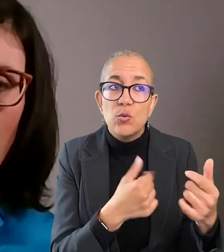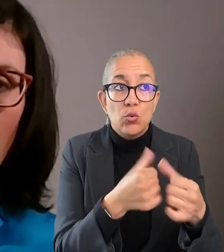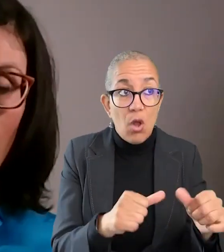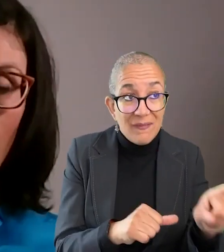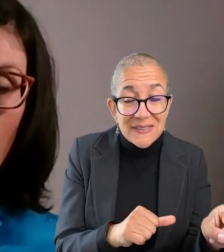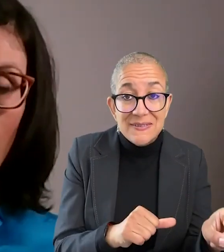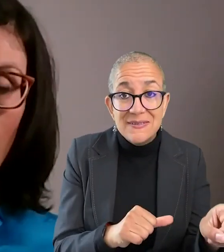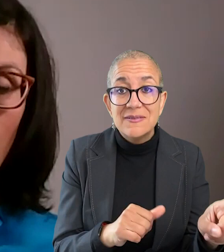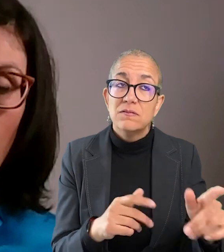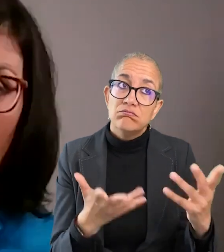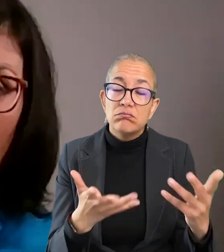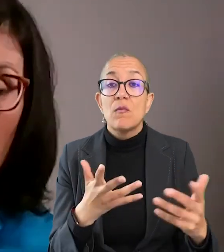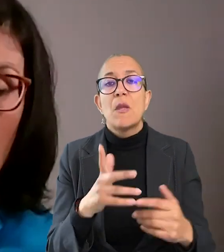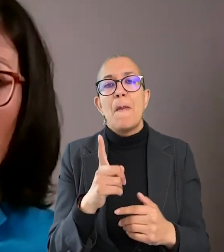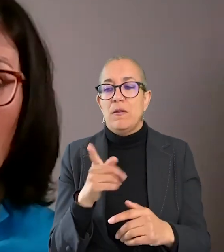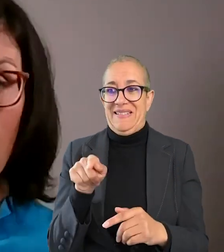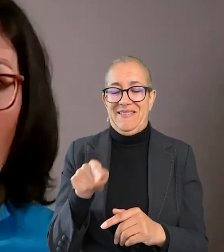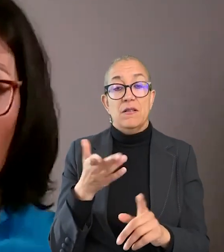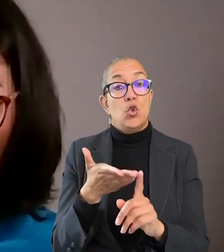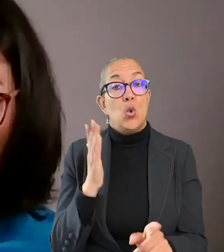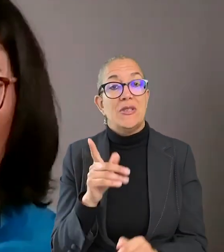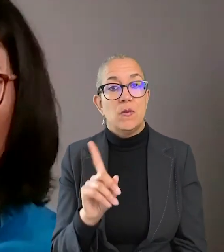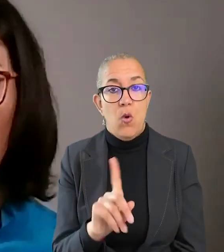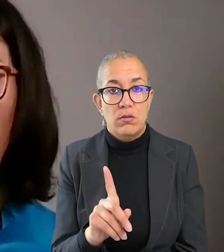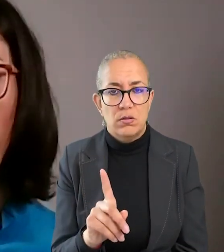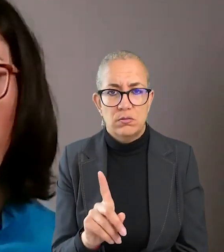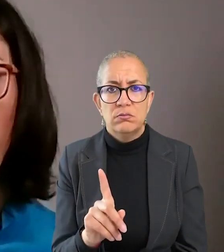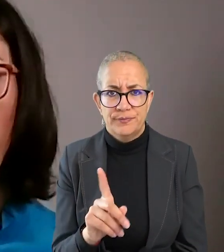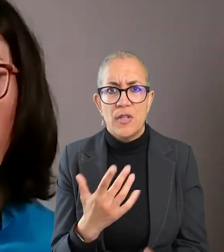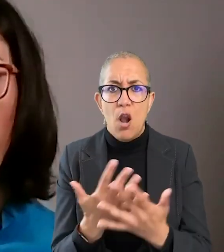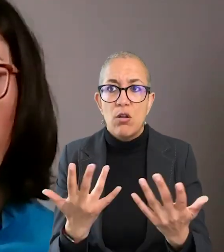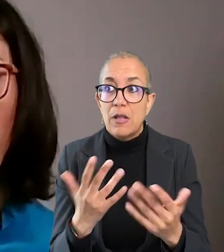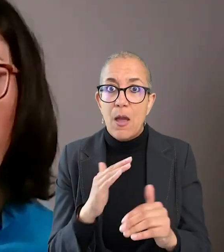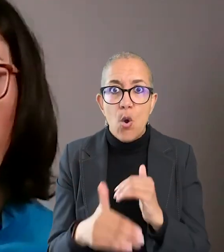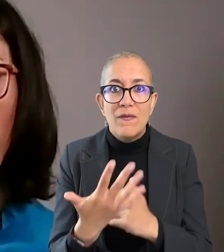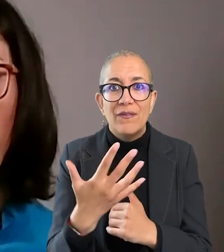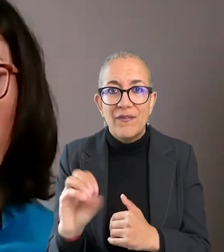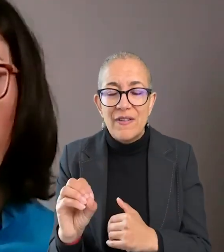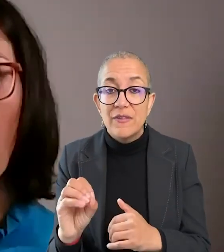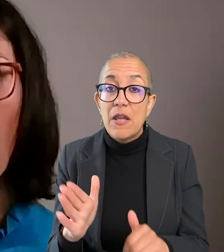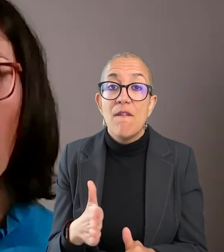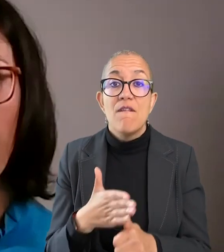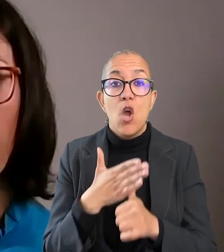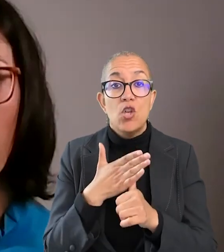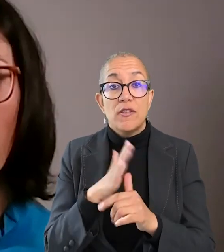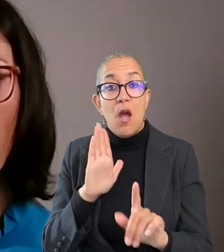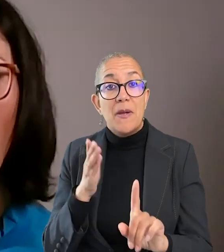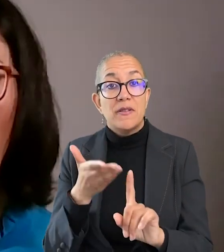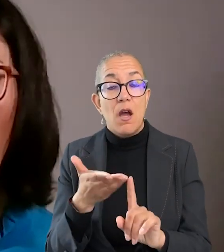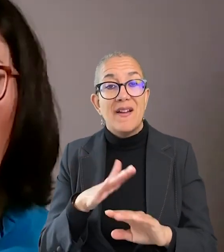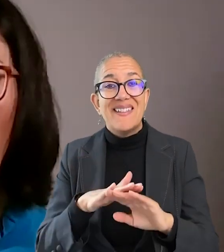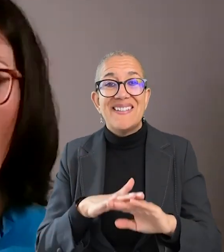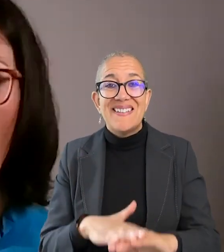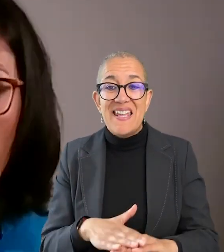did in this case was notice that there were a lot, more than 50 first-time target seat